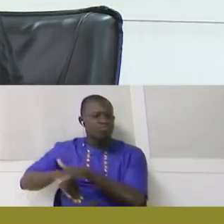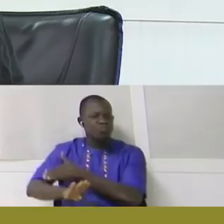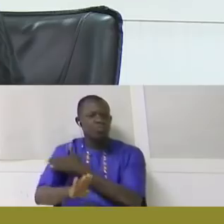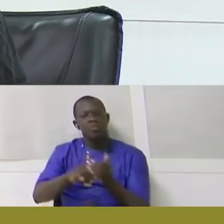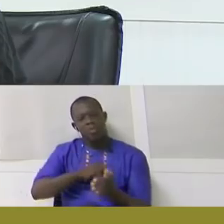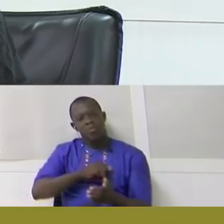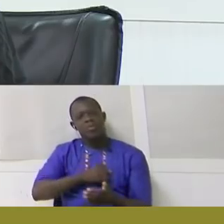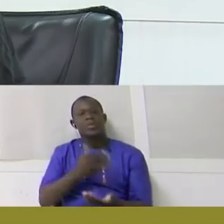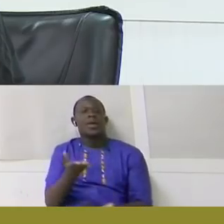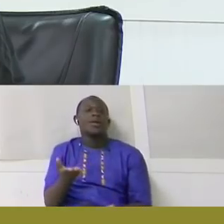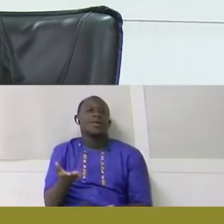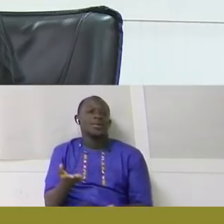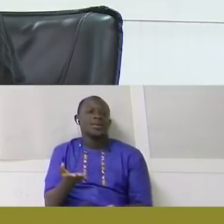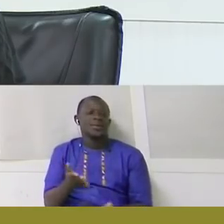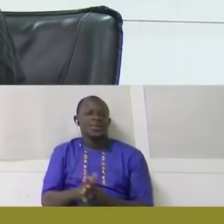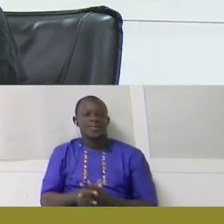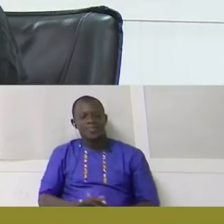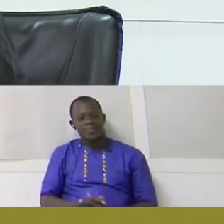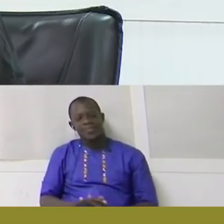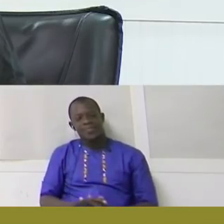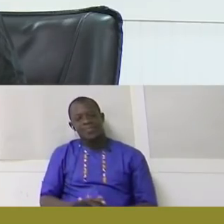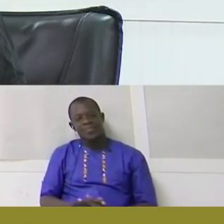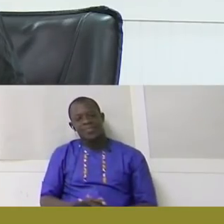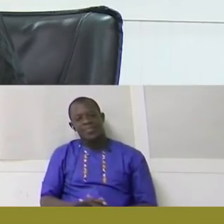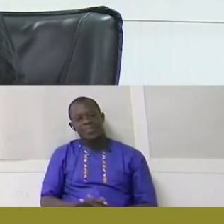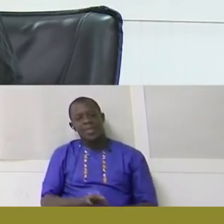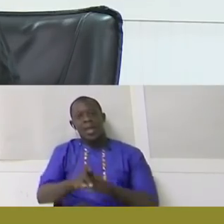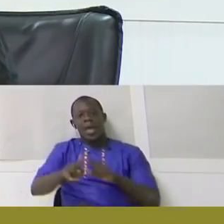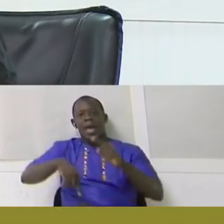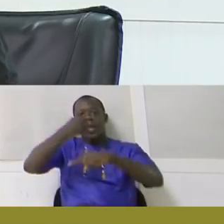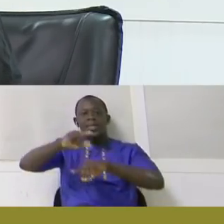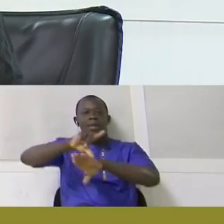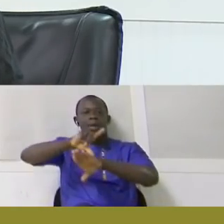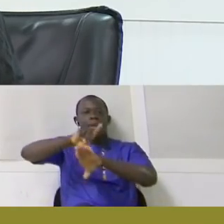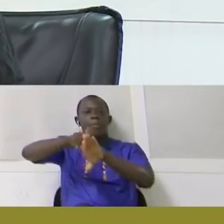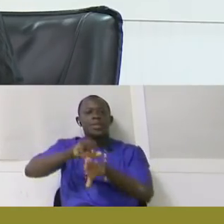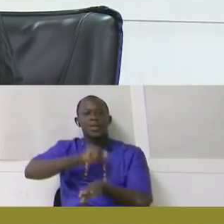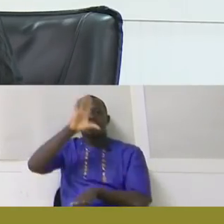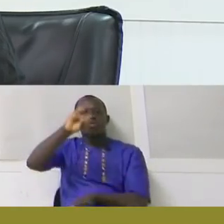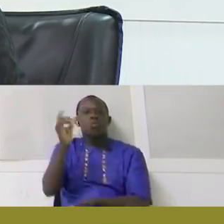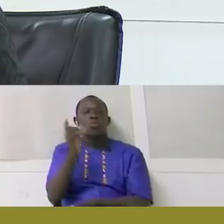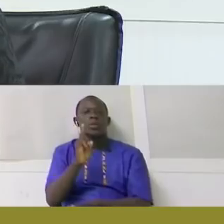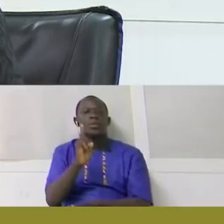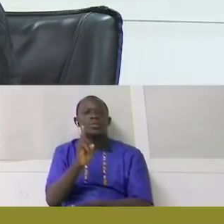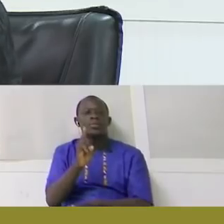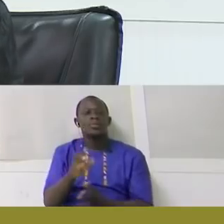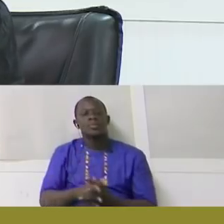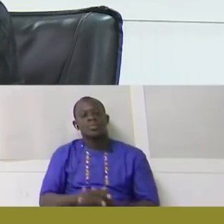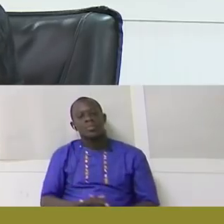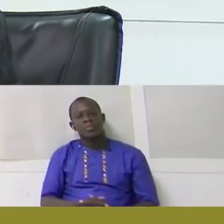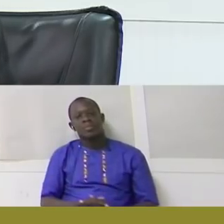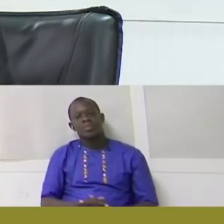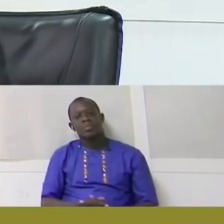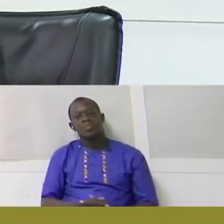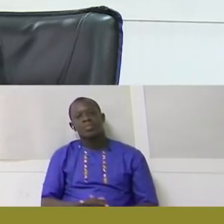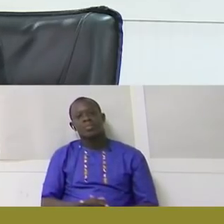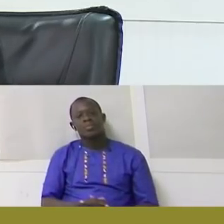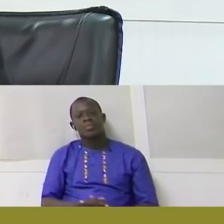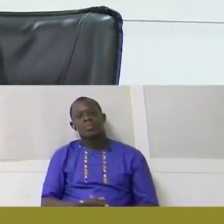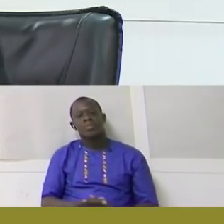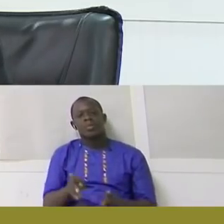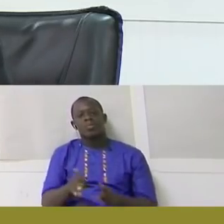for money, he snatched the money from me and put it inside his pocket. The next minute lan la def? The next minute, what did he do? Mu click